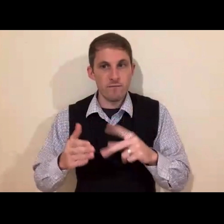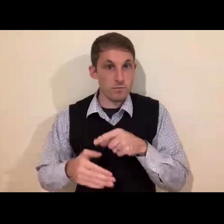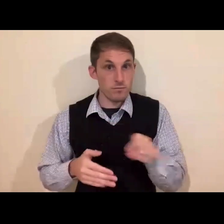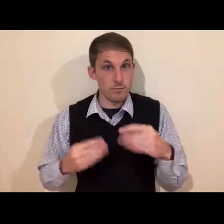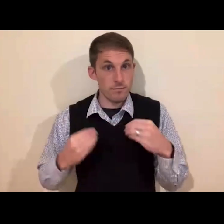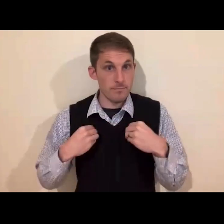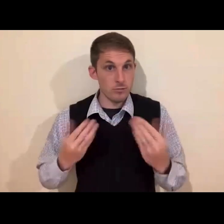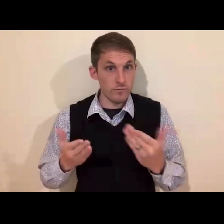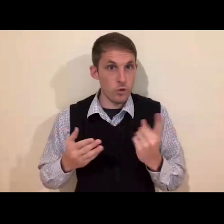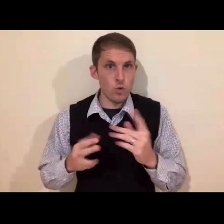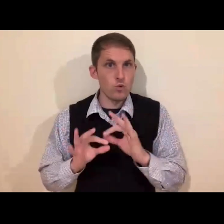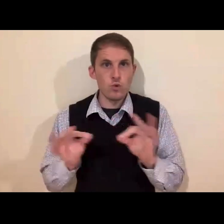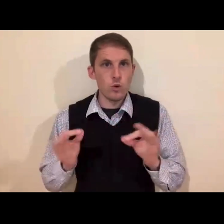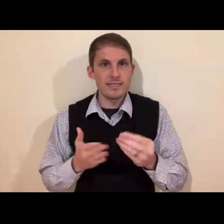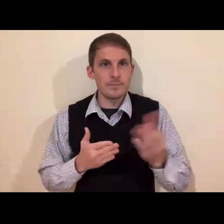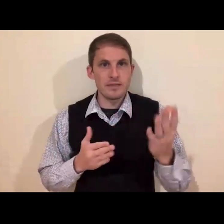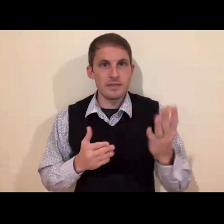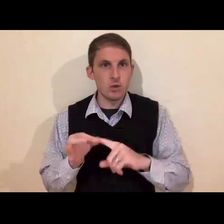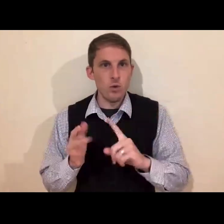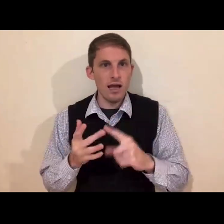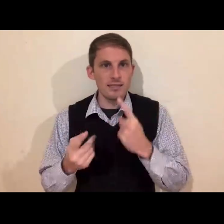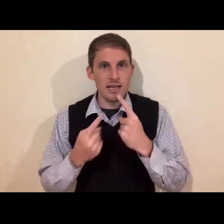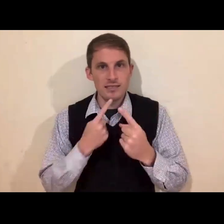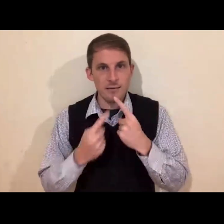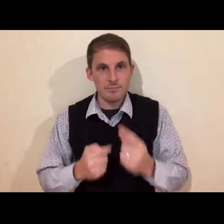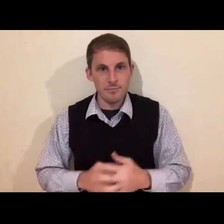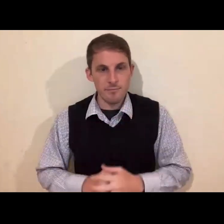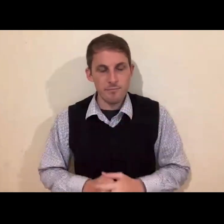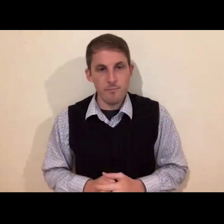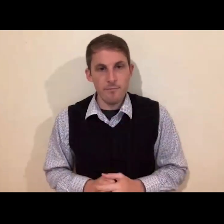services that don't submit all their QI data?